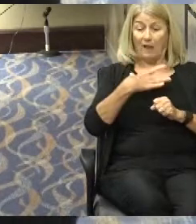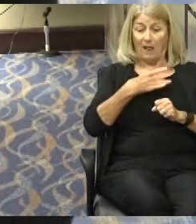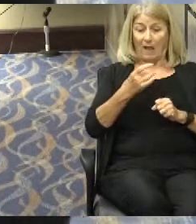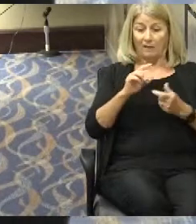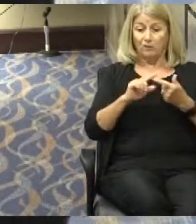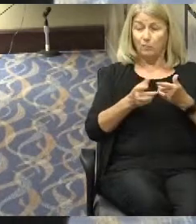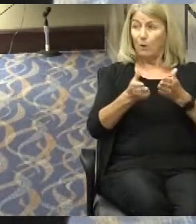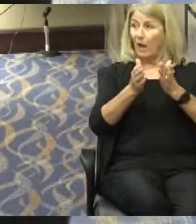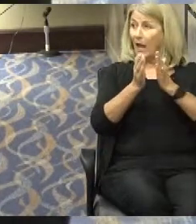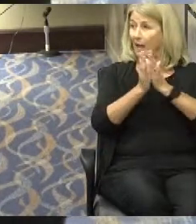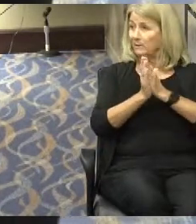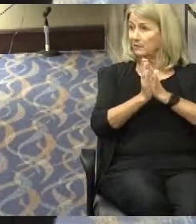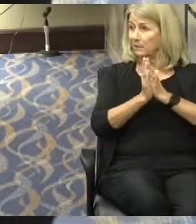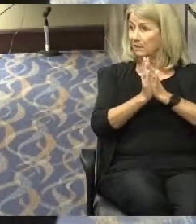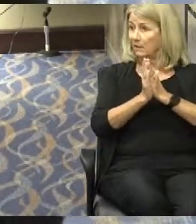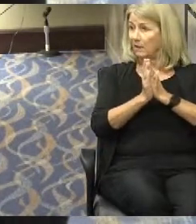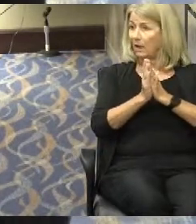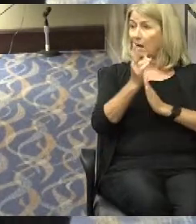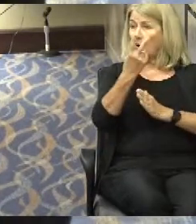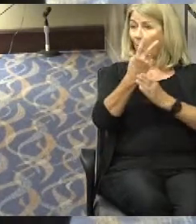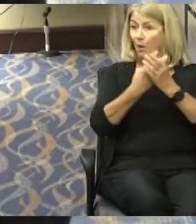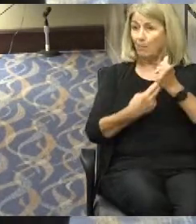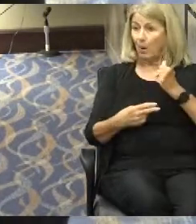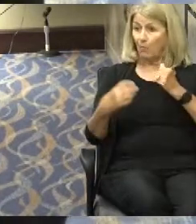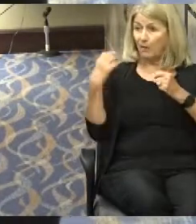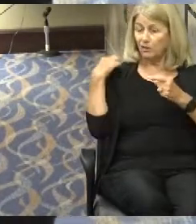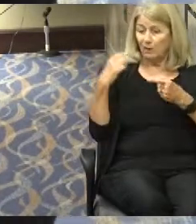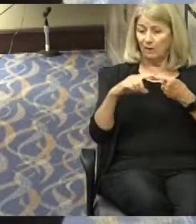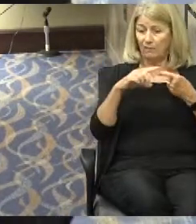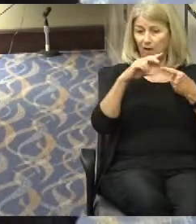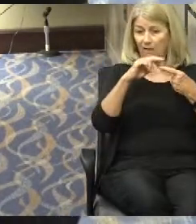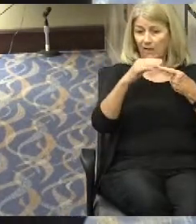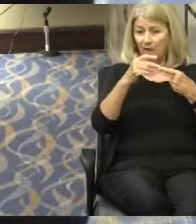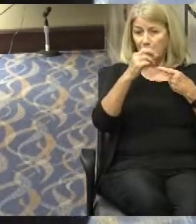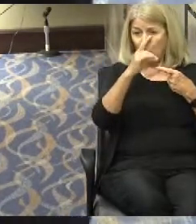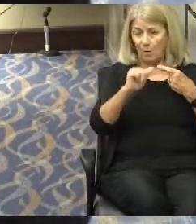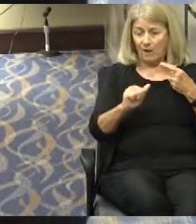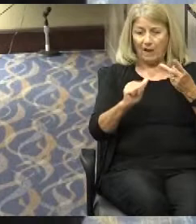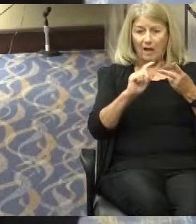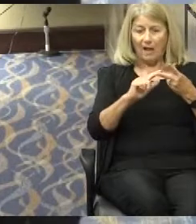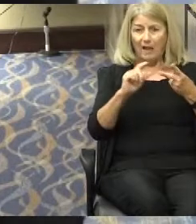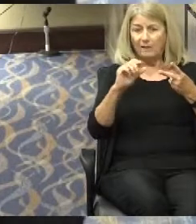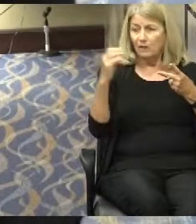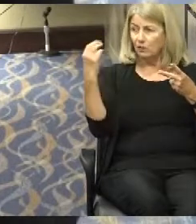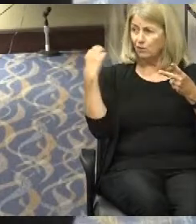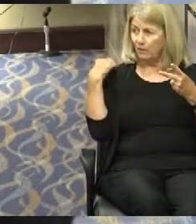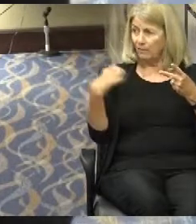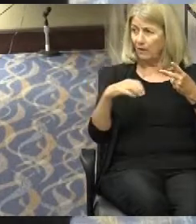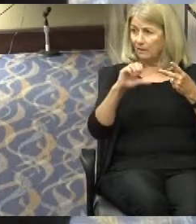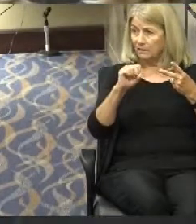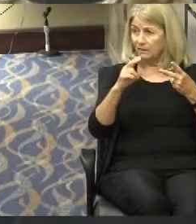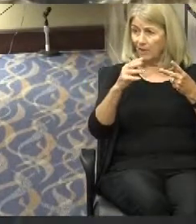ask both Chief Victorian and Chief Summers to join me down here.